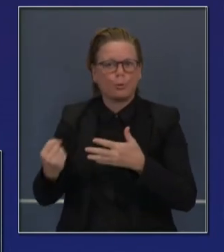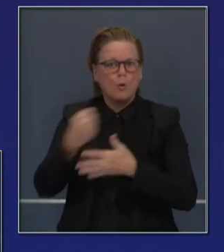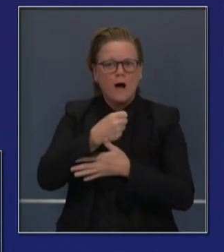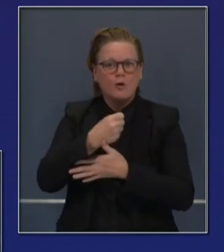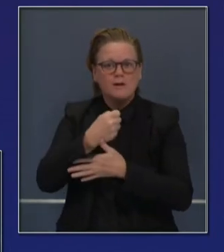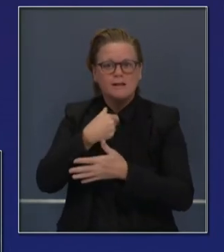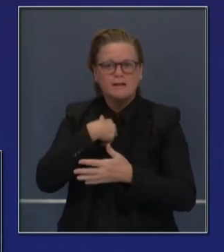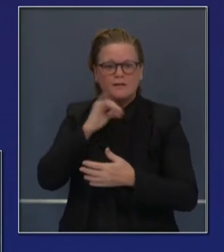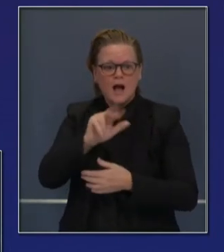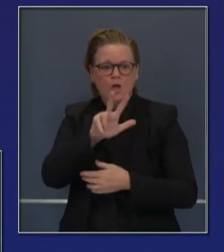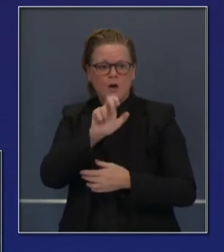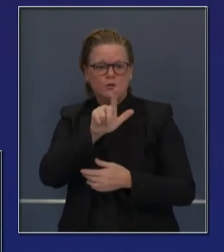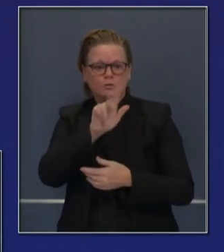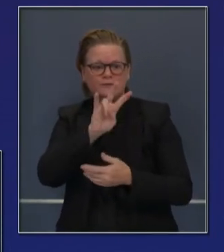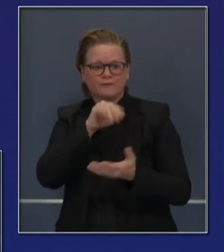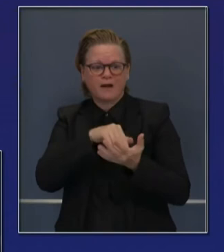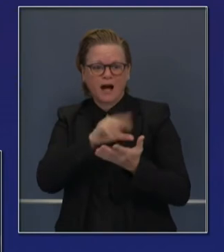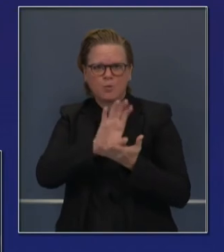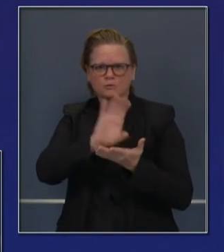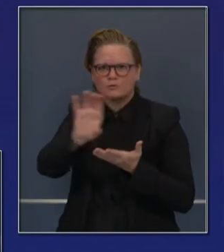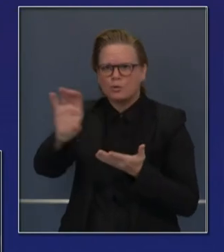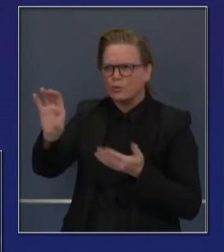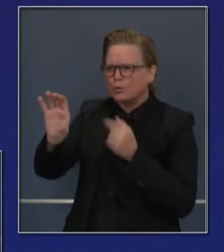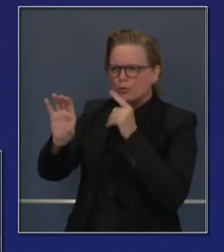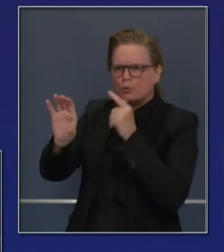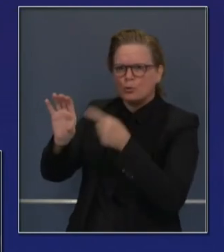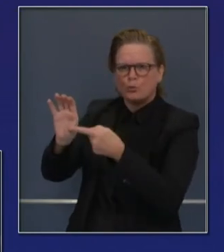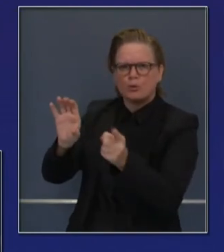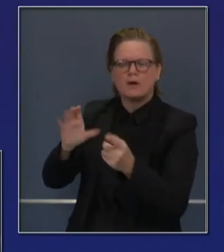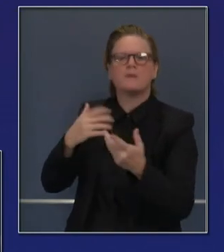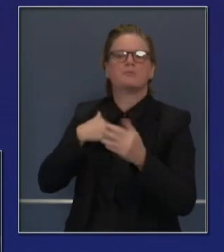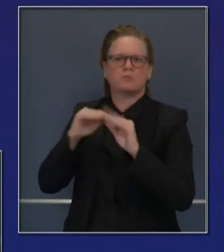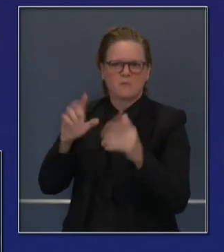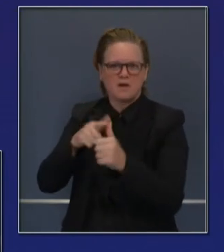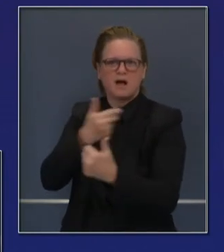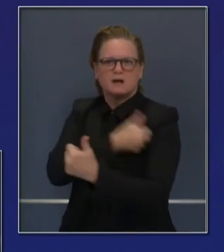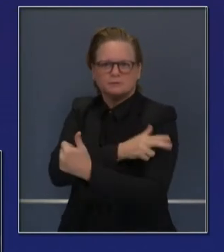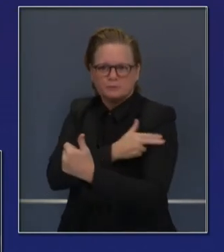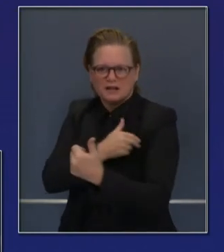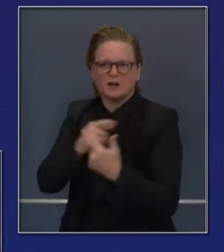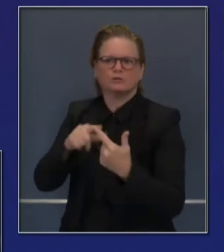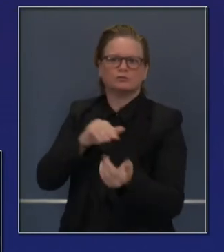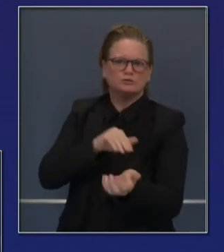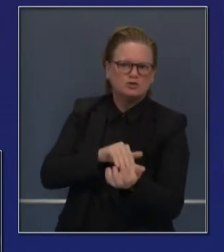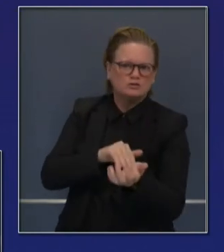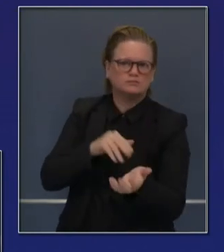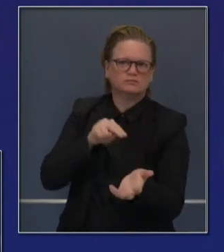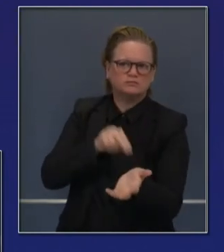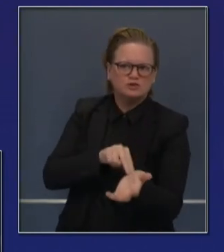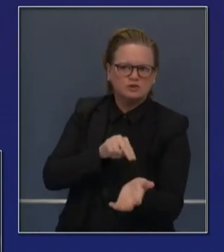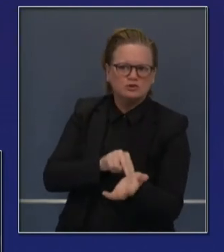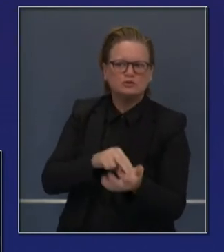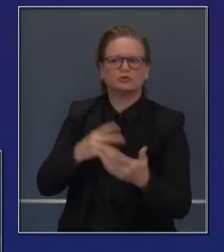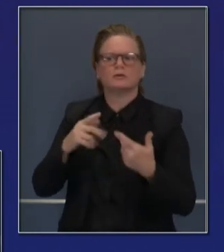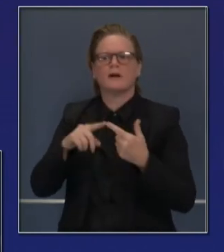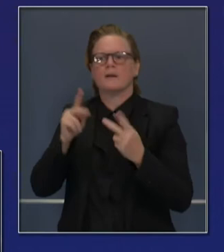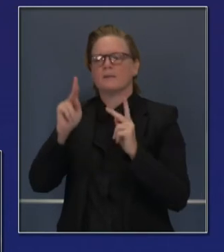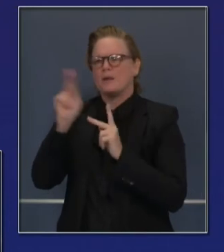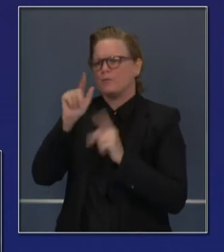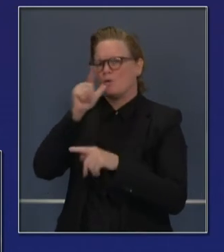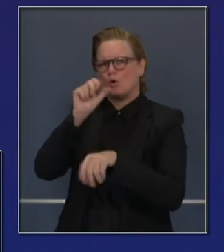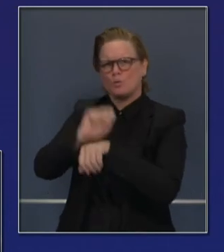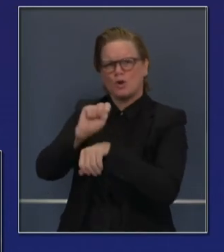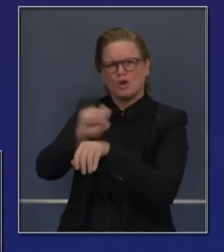healthcare sector. It's another to say those that are working in congregate facilities, those working with vulnerable populations.